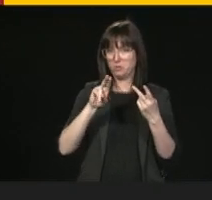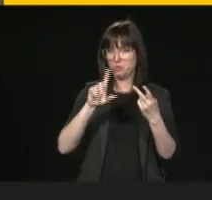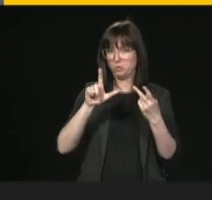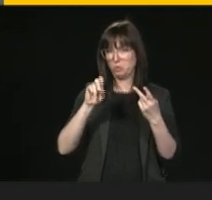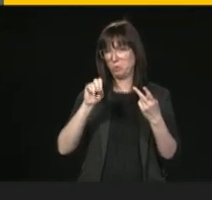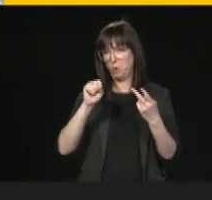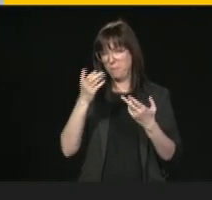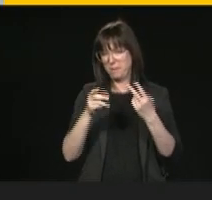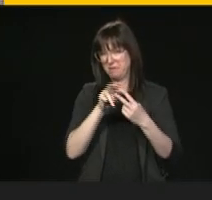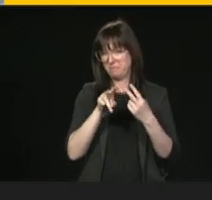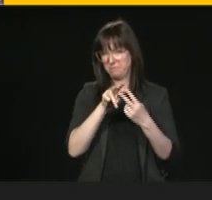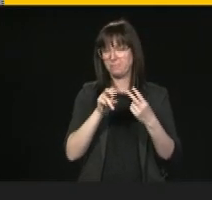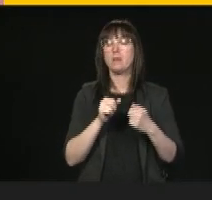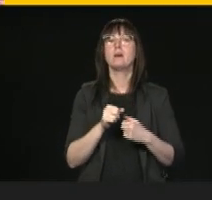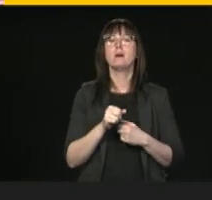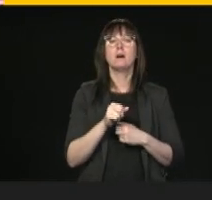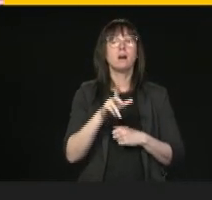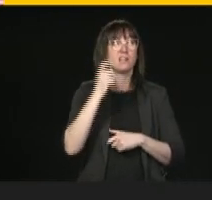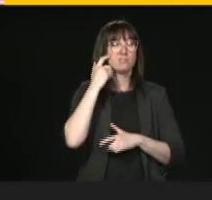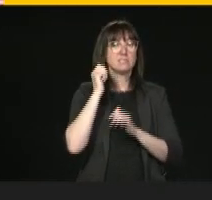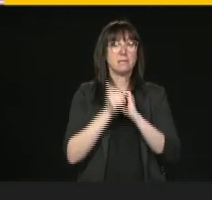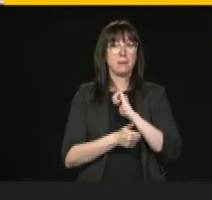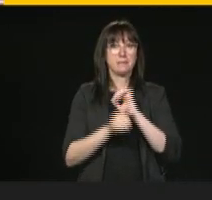emergency benefit